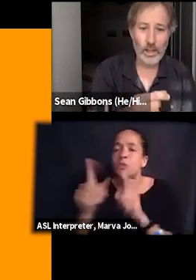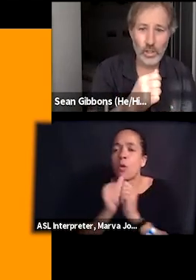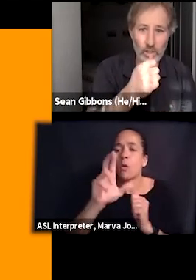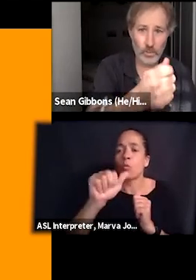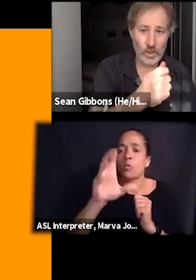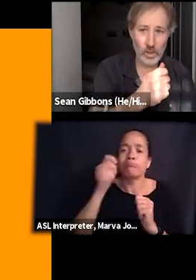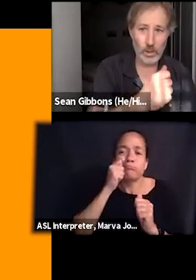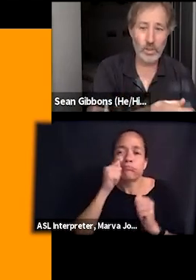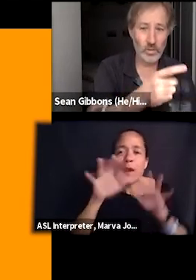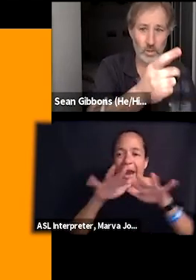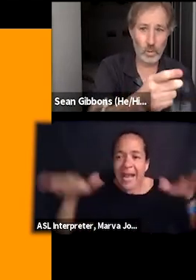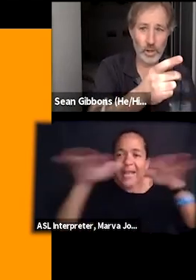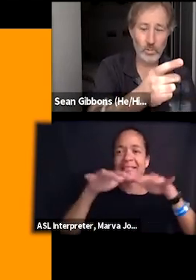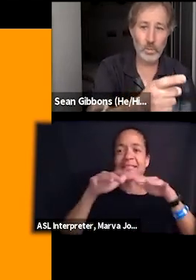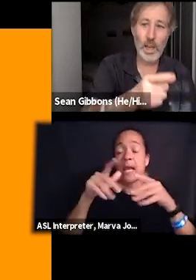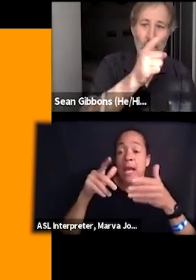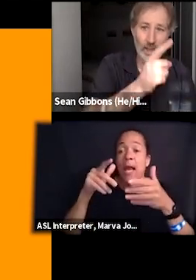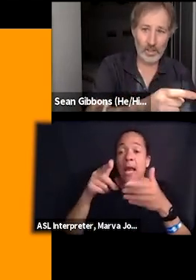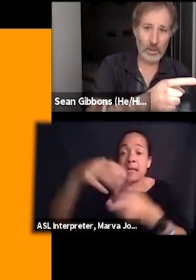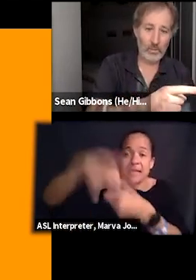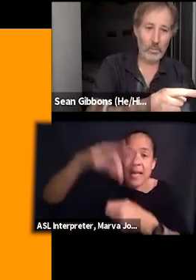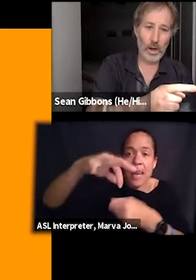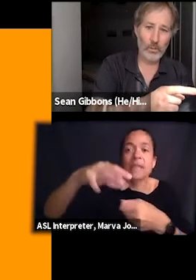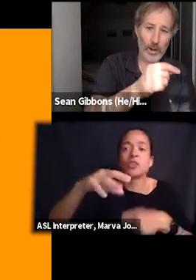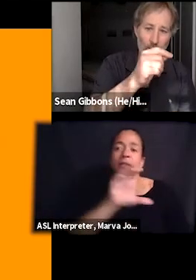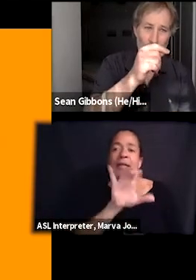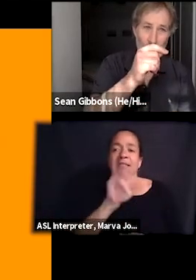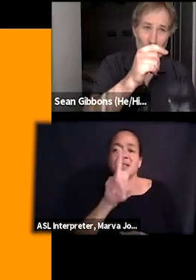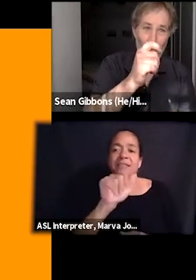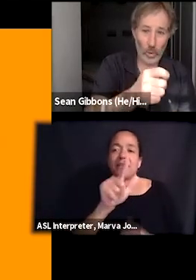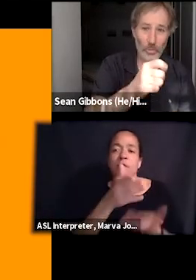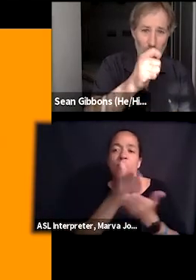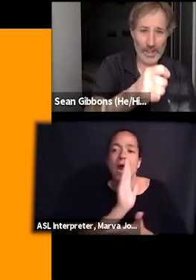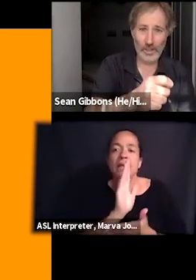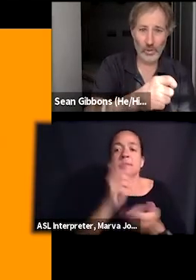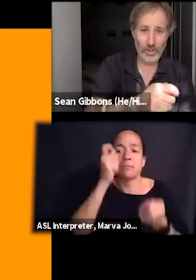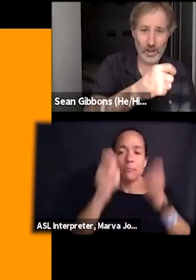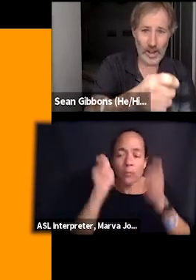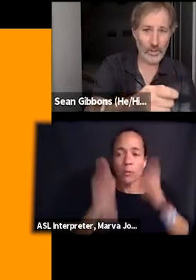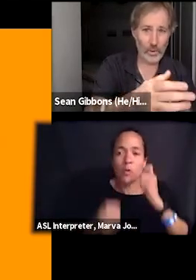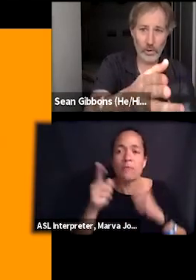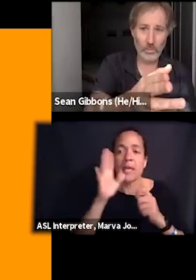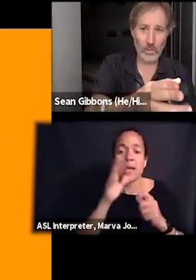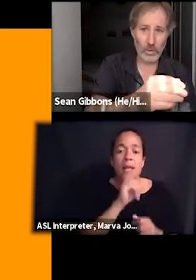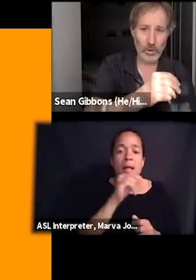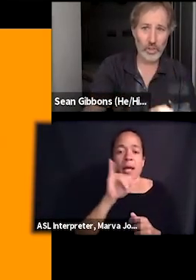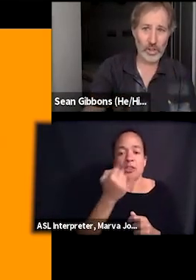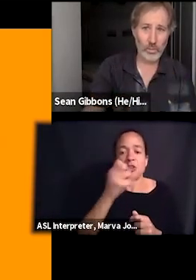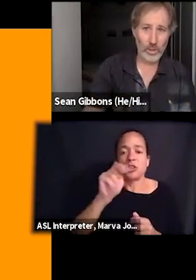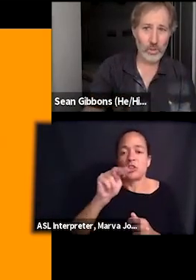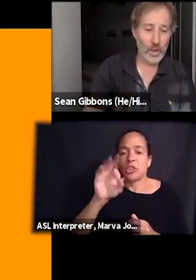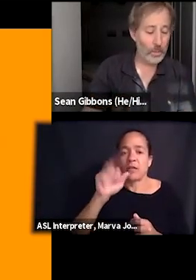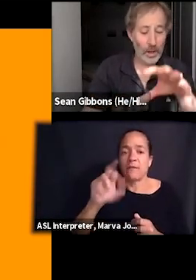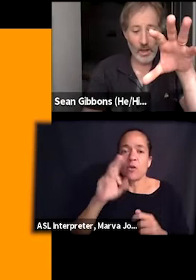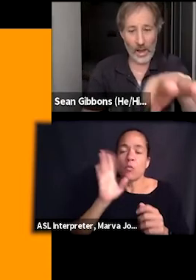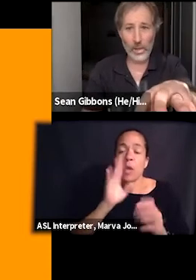the elections and some of his experiences from the civil rights movement. He's going to be interviewed by our friend Jennifer Oldham from the Healing Trust down in Nashville. We couldn't be more thrilled that Jenny's willing